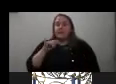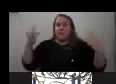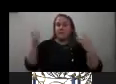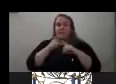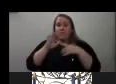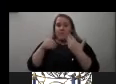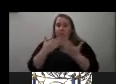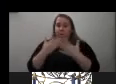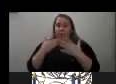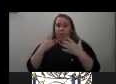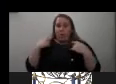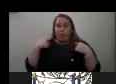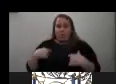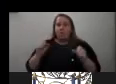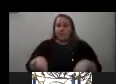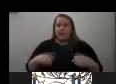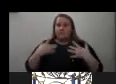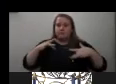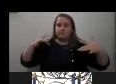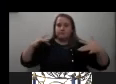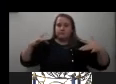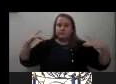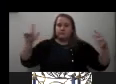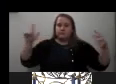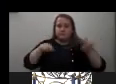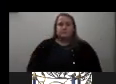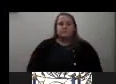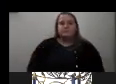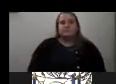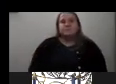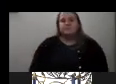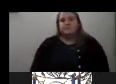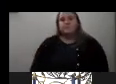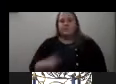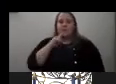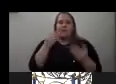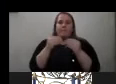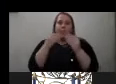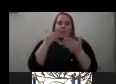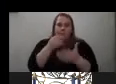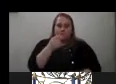faucets all around the jewels as well. So there's a close-up of it.